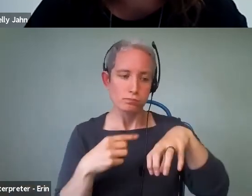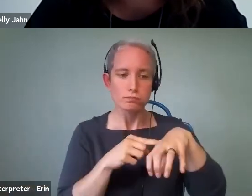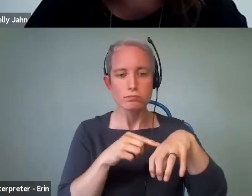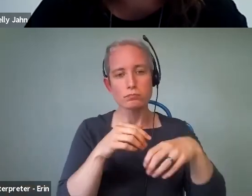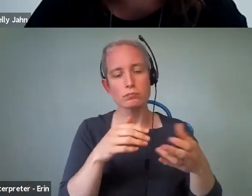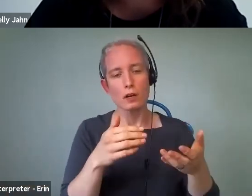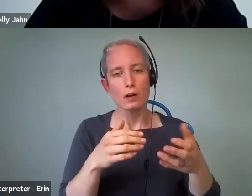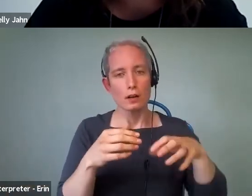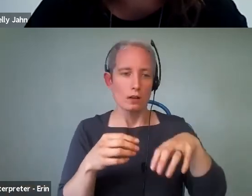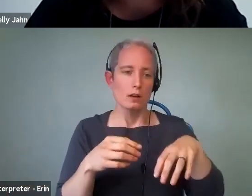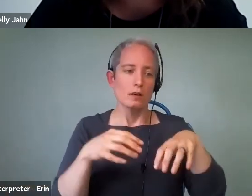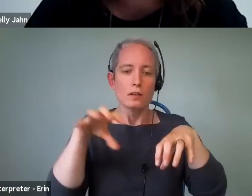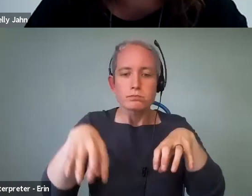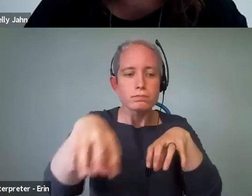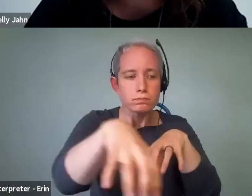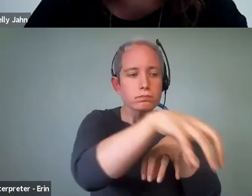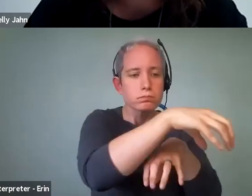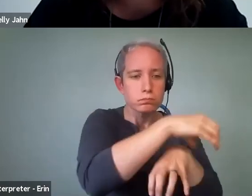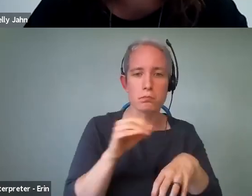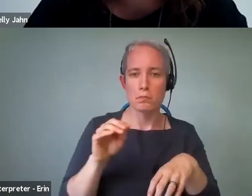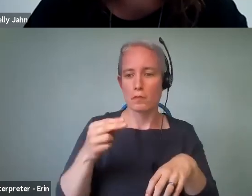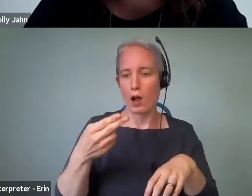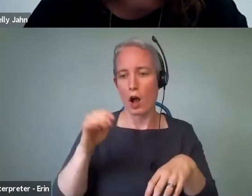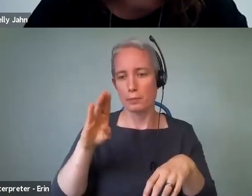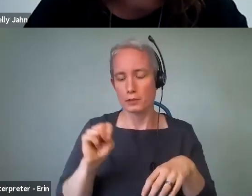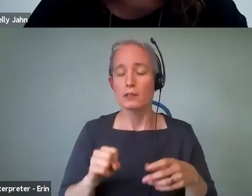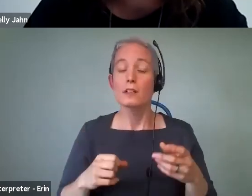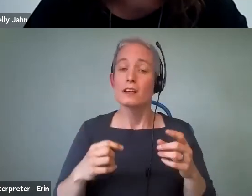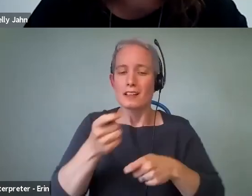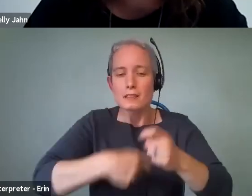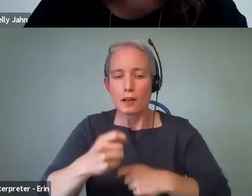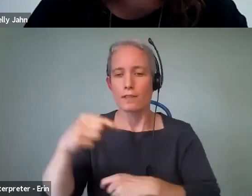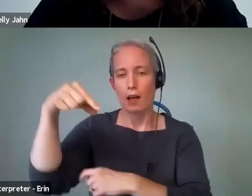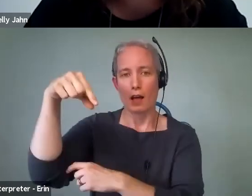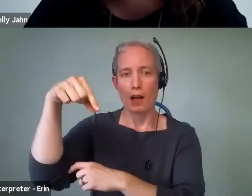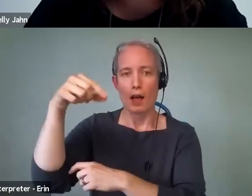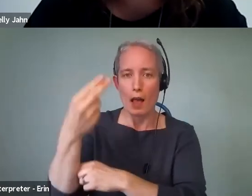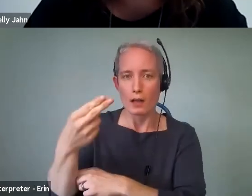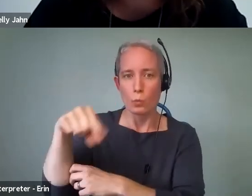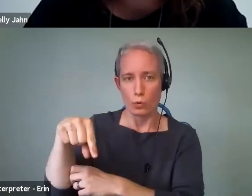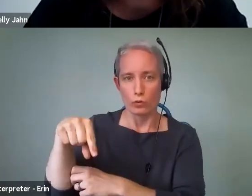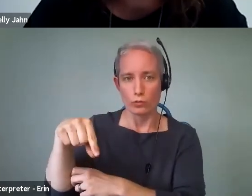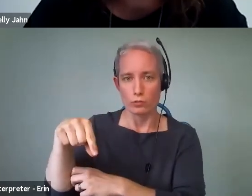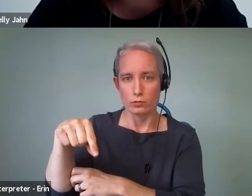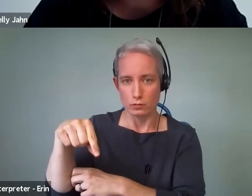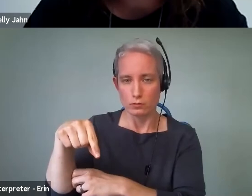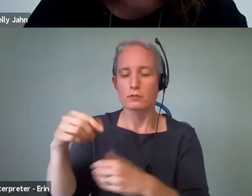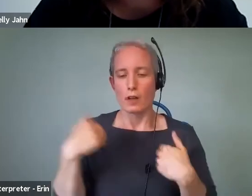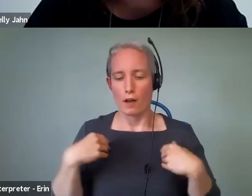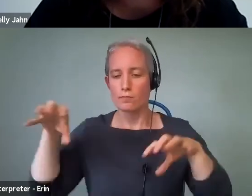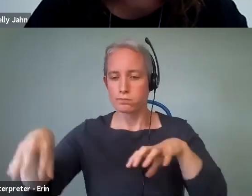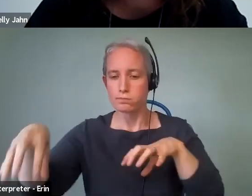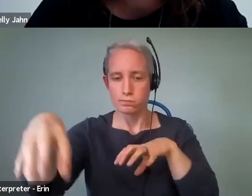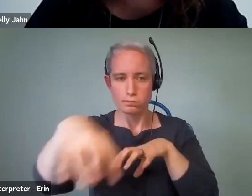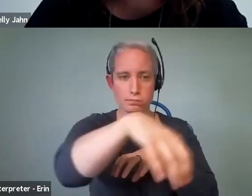Instead of having a headquarters where everybody shows up all at the same time. Again, the point was being made about resiliency and responsiveness.